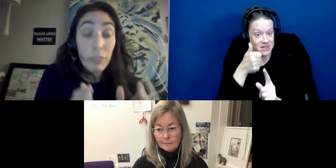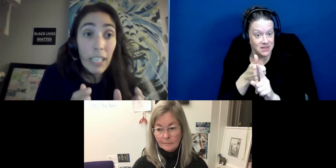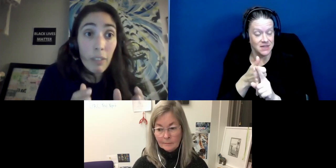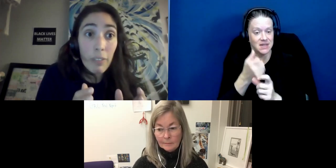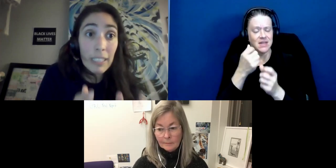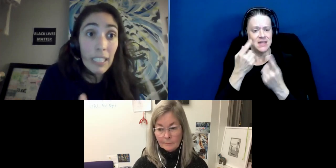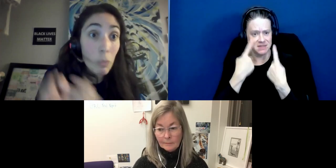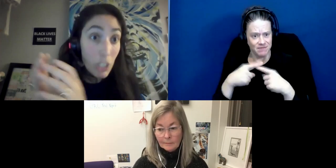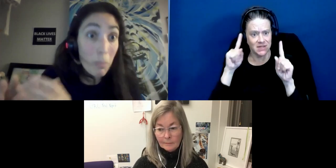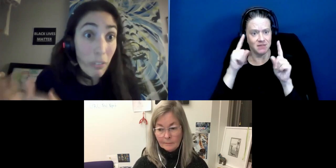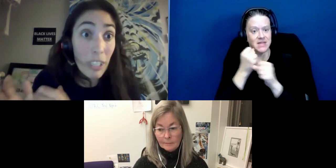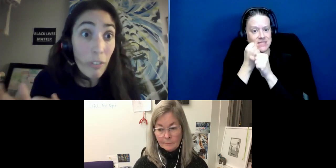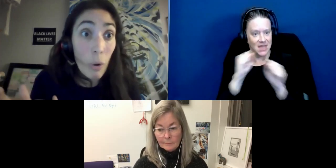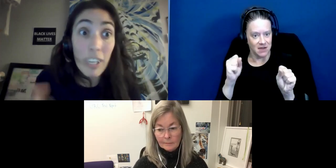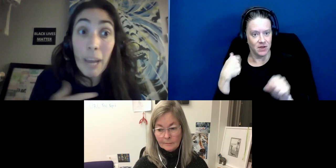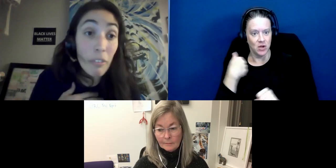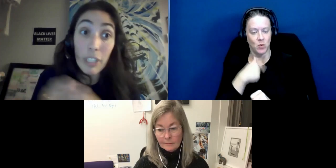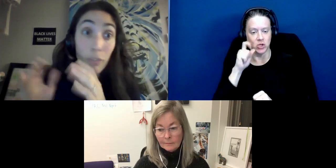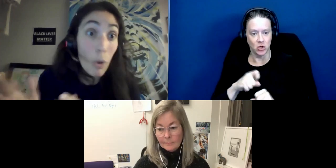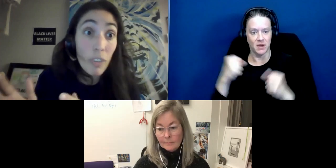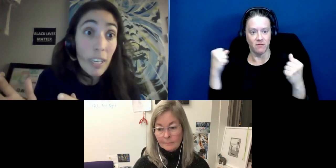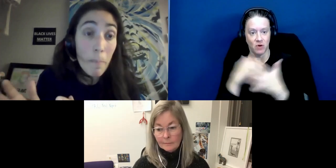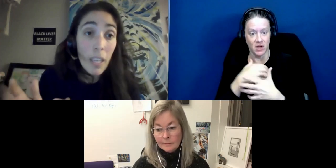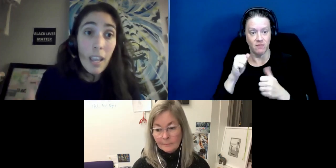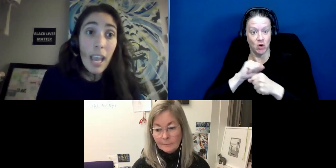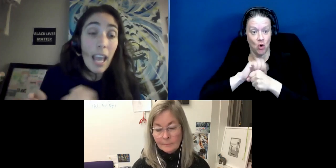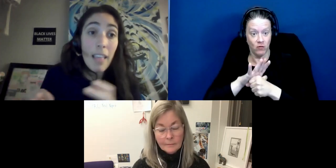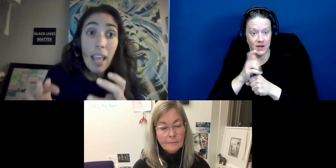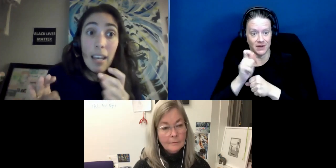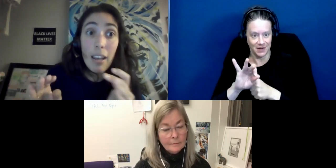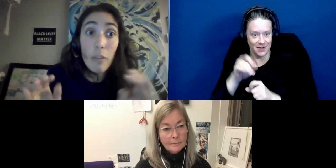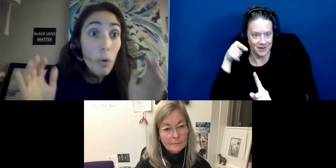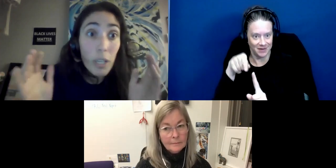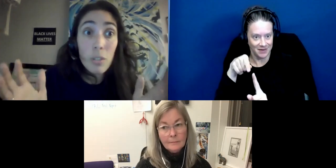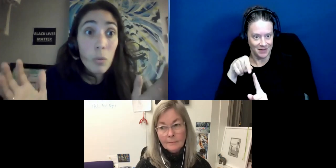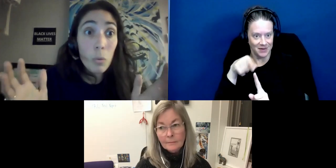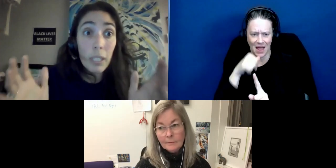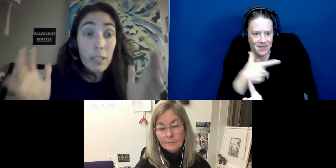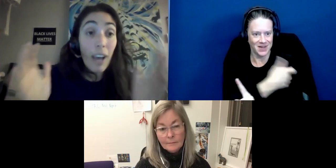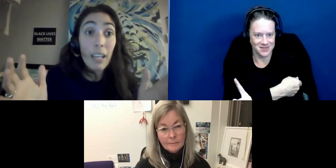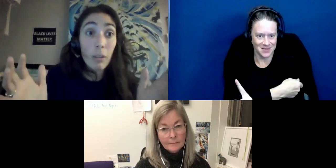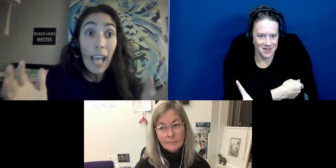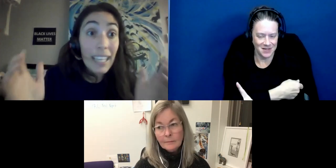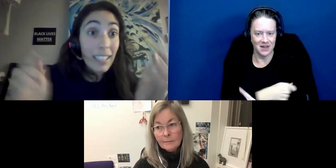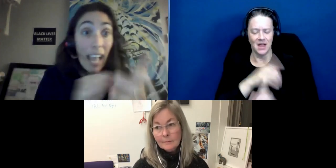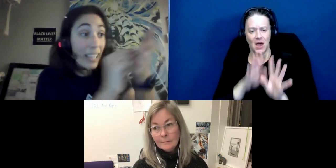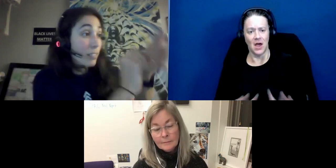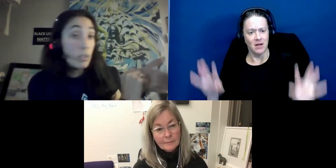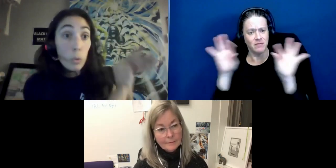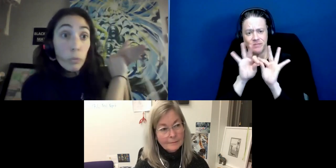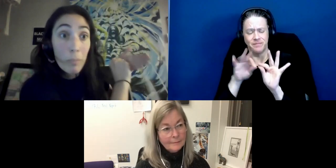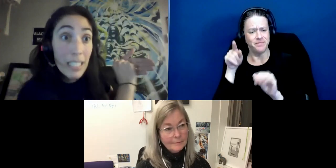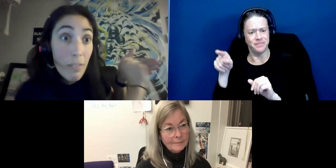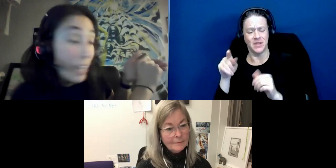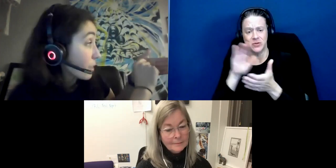be afraid of the vaccine. We should be afraid of COVID. I'm afraid of COVID, and of course, school is vital.